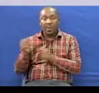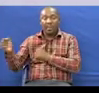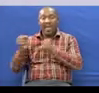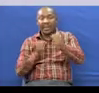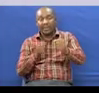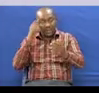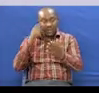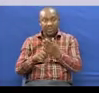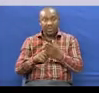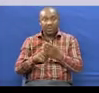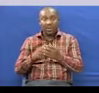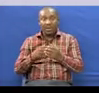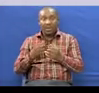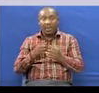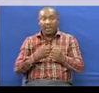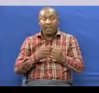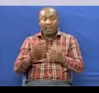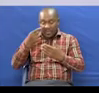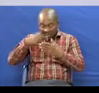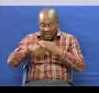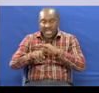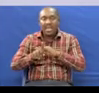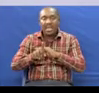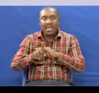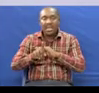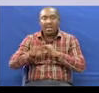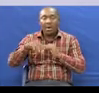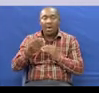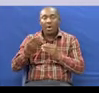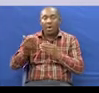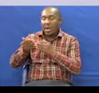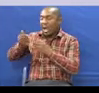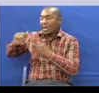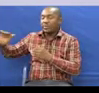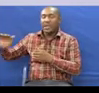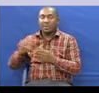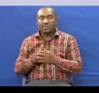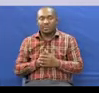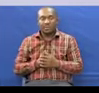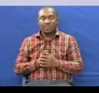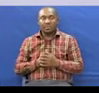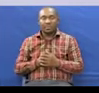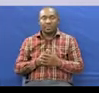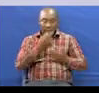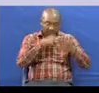having of immigrations, those people who are moving in, or it can